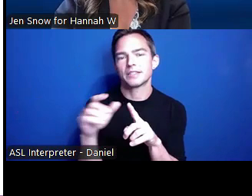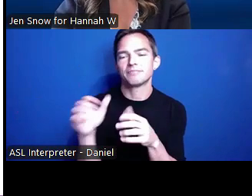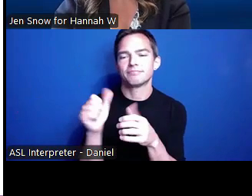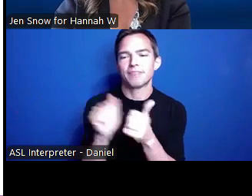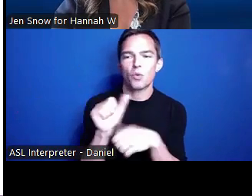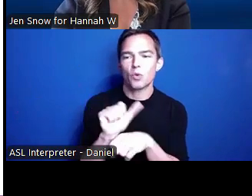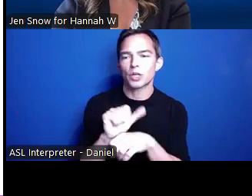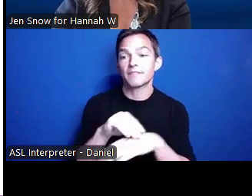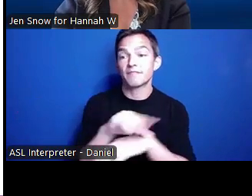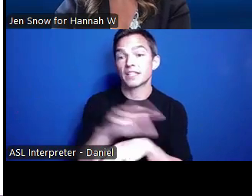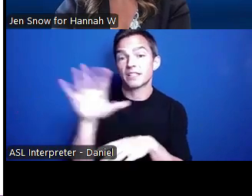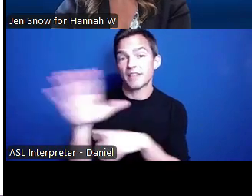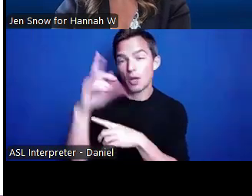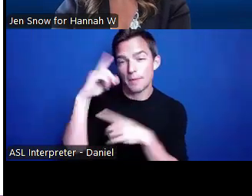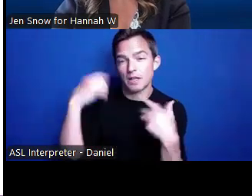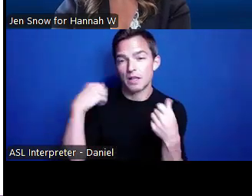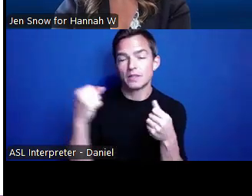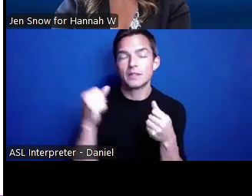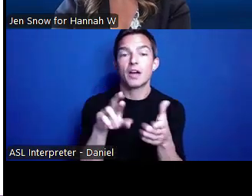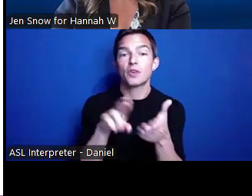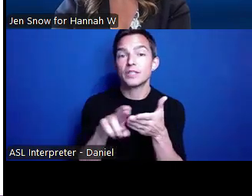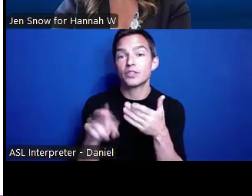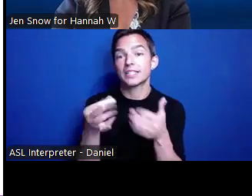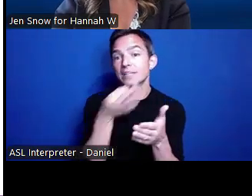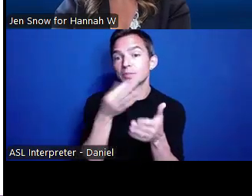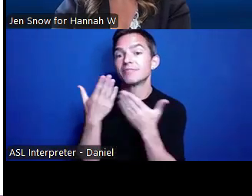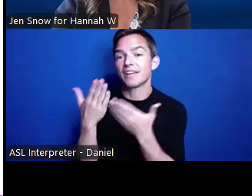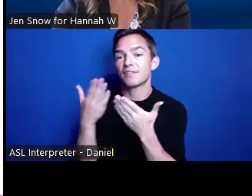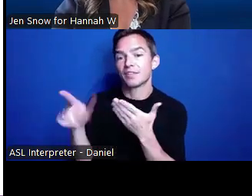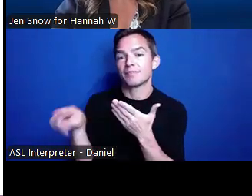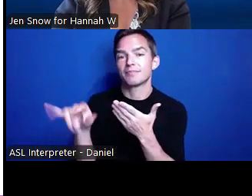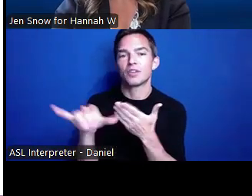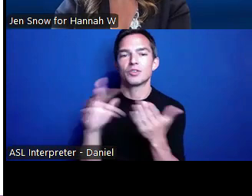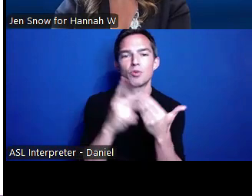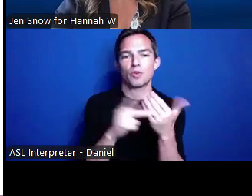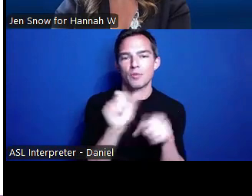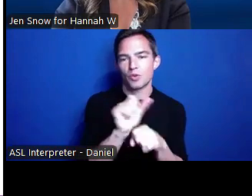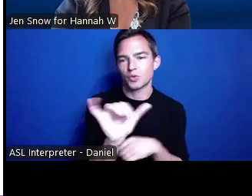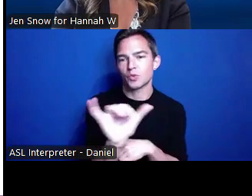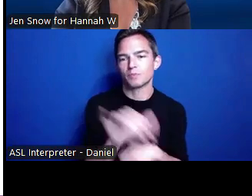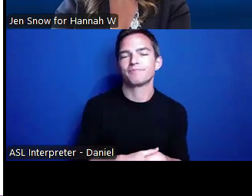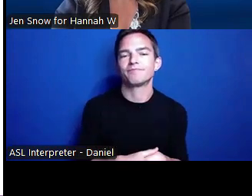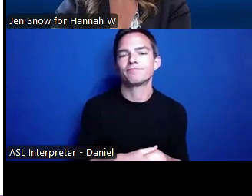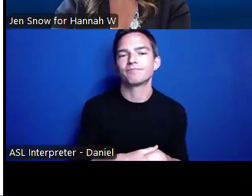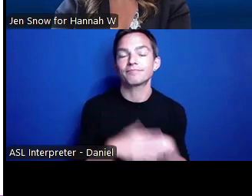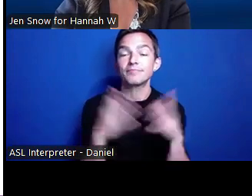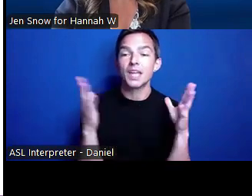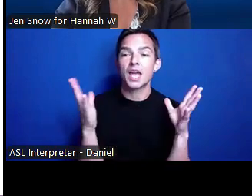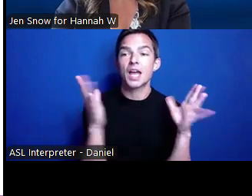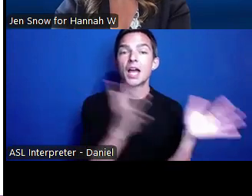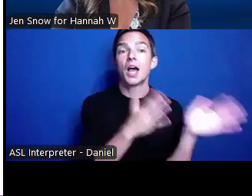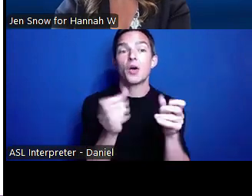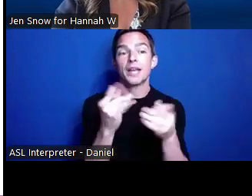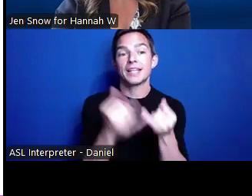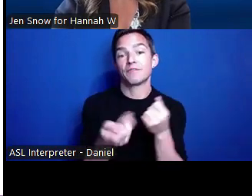And so grateful for our research expertise in addition to our programmatic work. Okay, last few